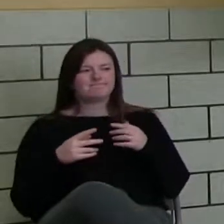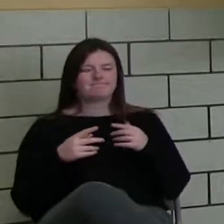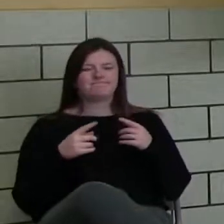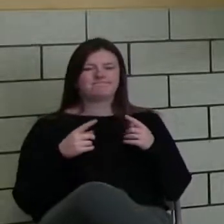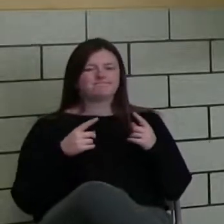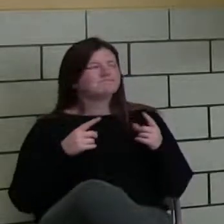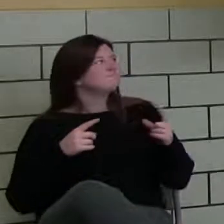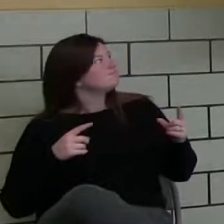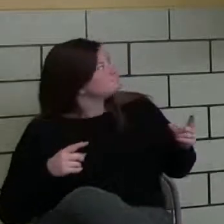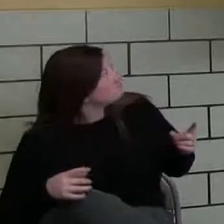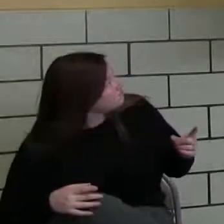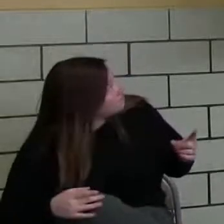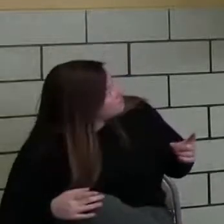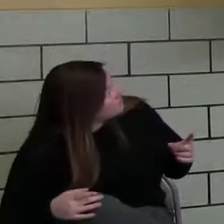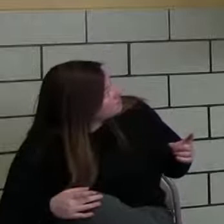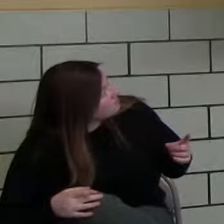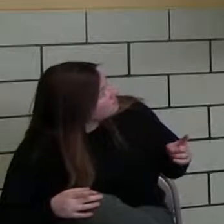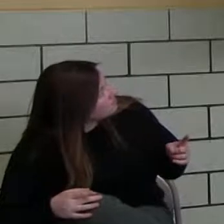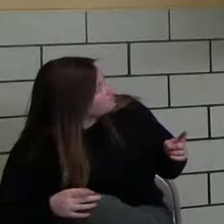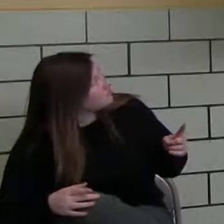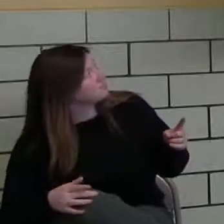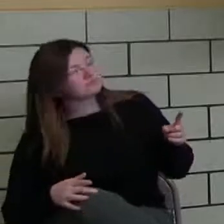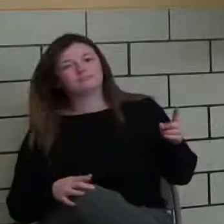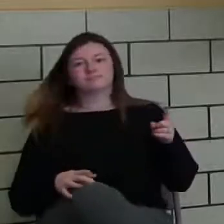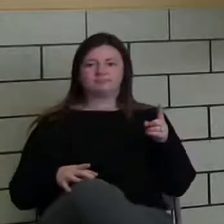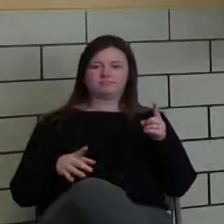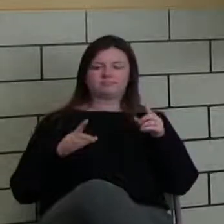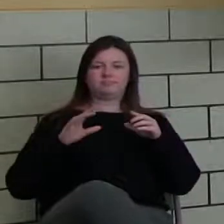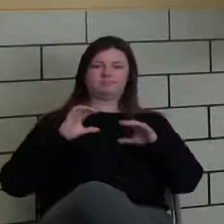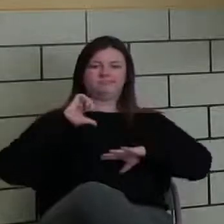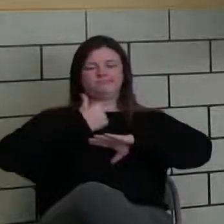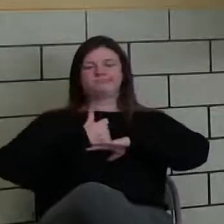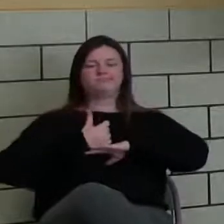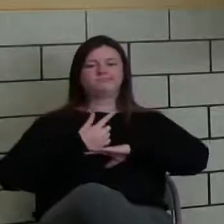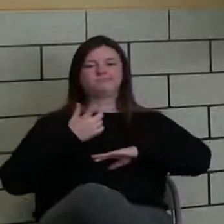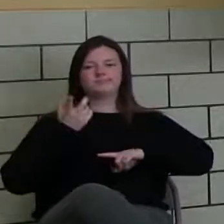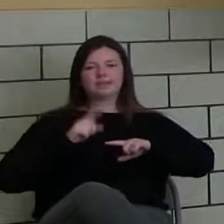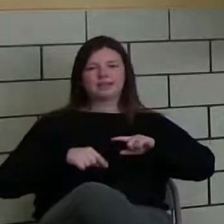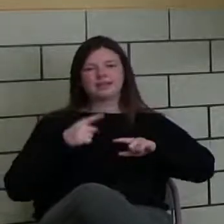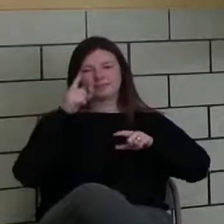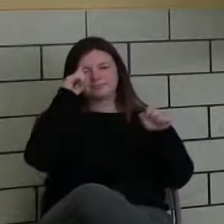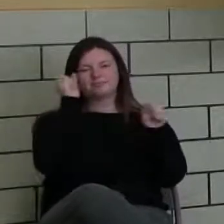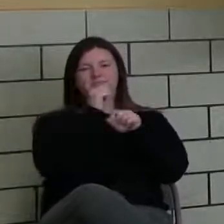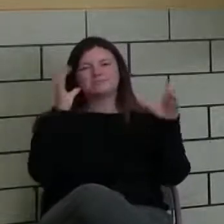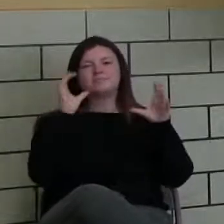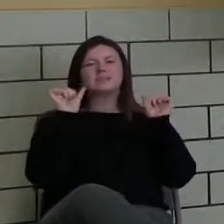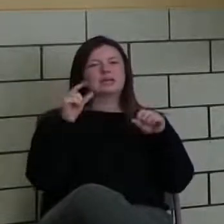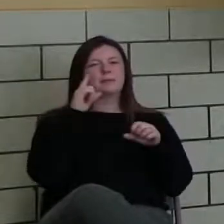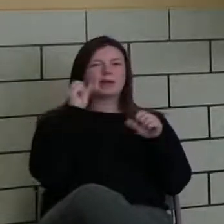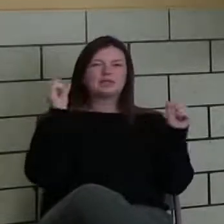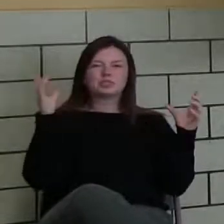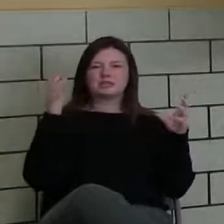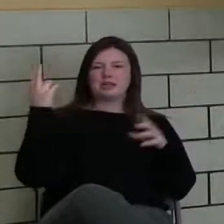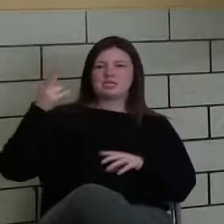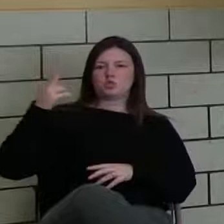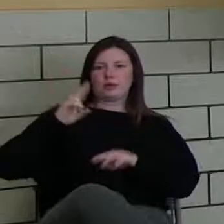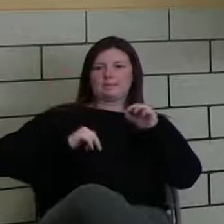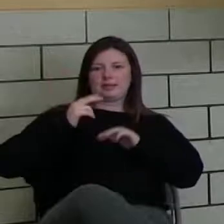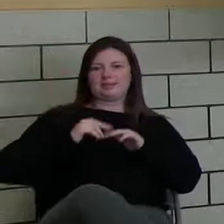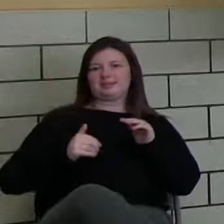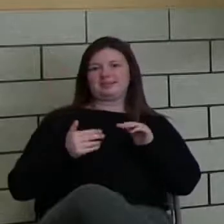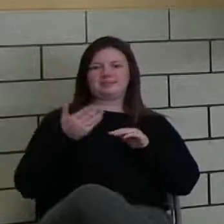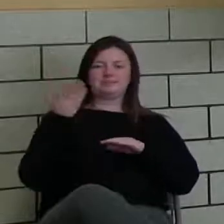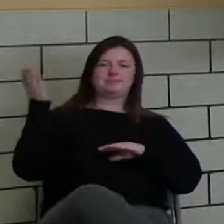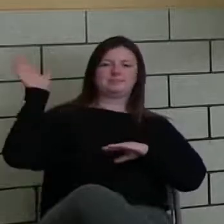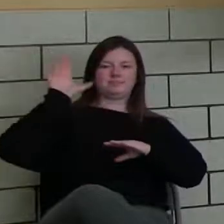a box in the background, but you can imagine that beautiful historic building behind here. But this is a glimpse of what that